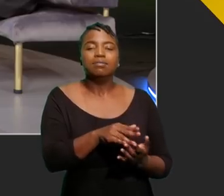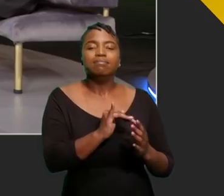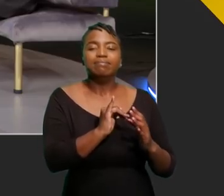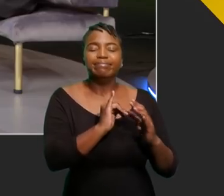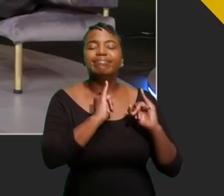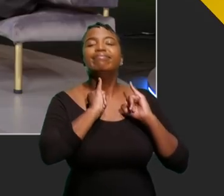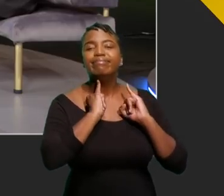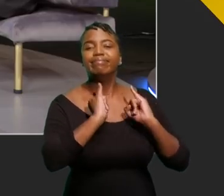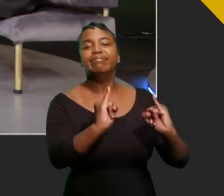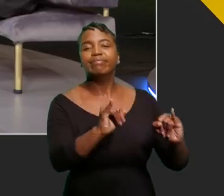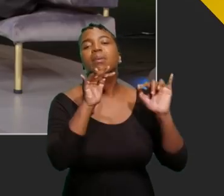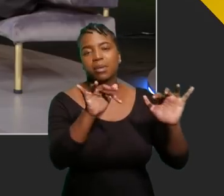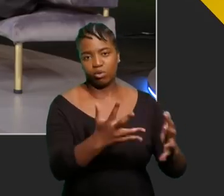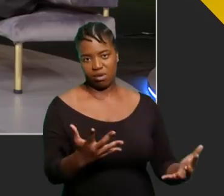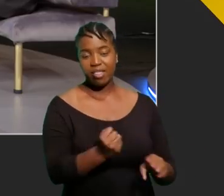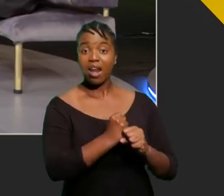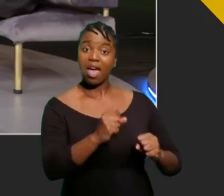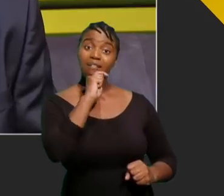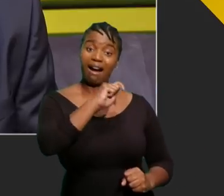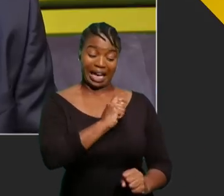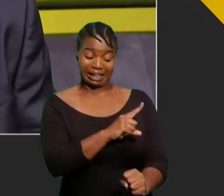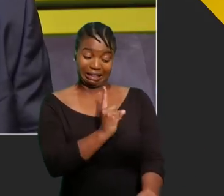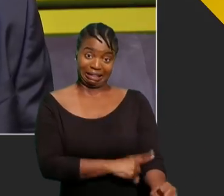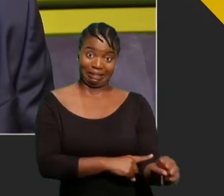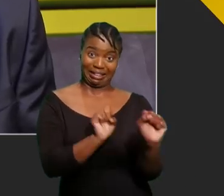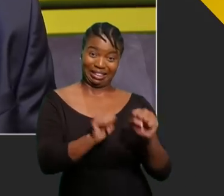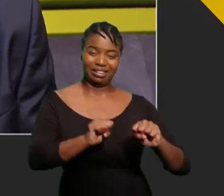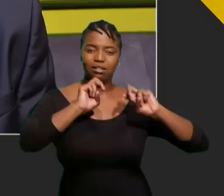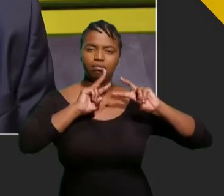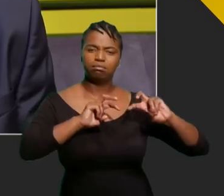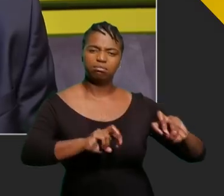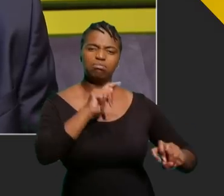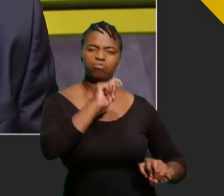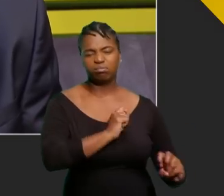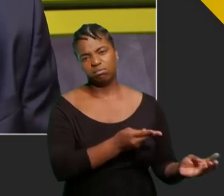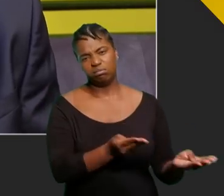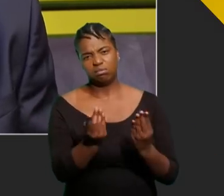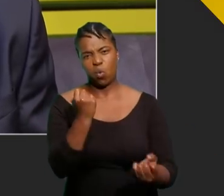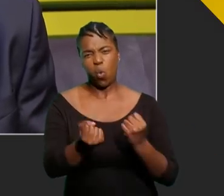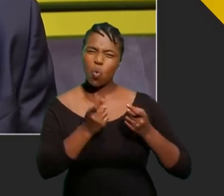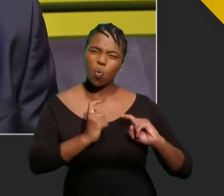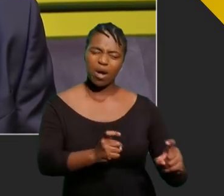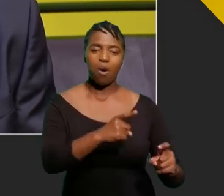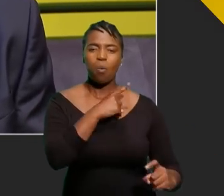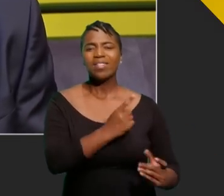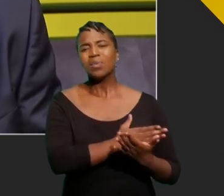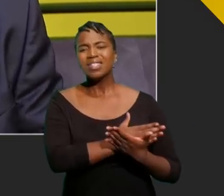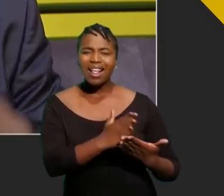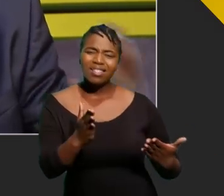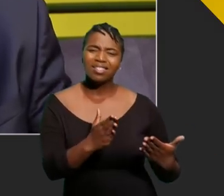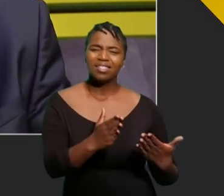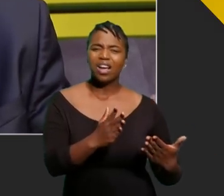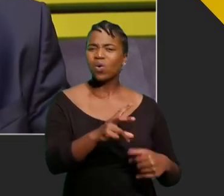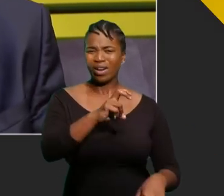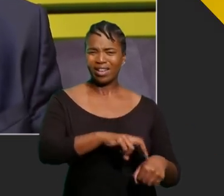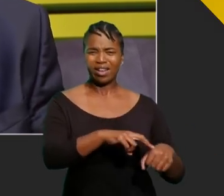politicized. Yes. But they did not have the capacity to investigate these cases and take them to court much quicker. Because in a normal democracy, you wouldn't